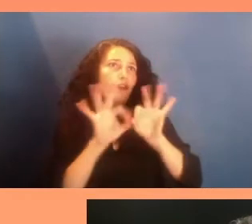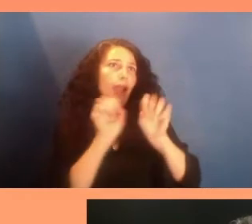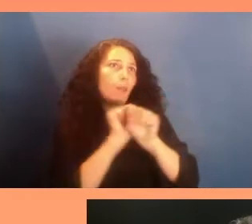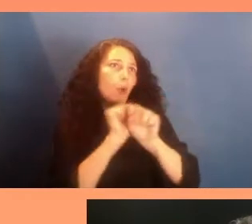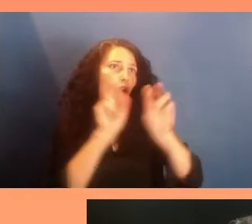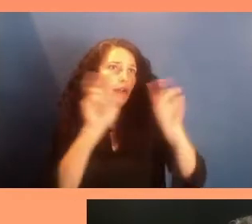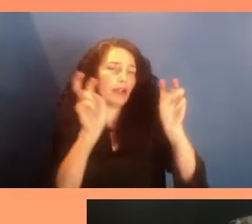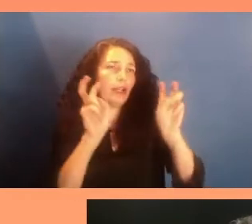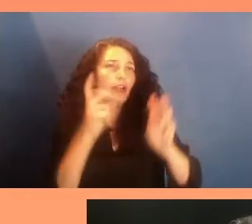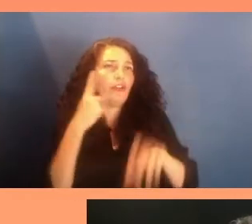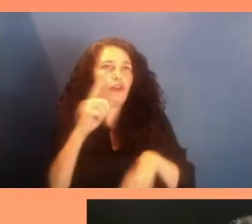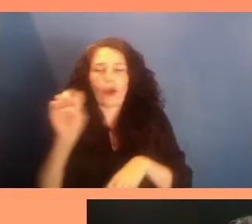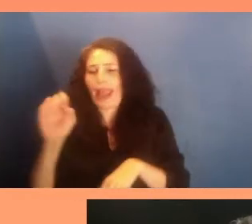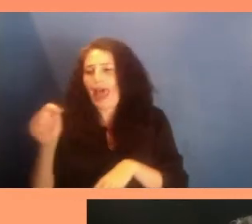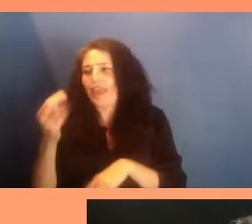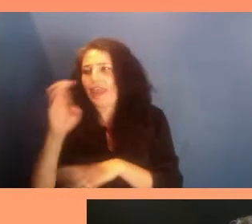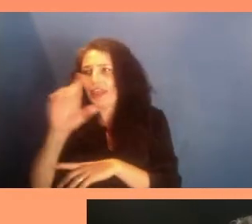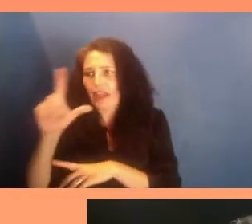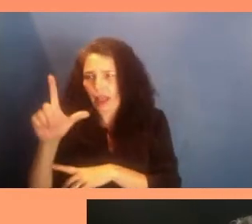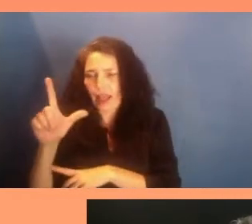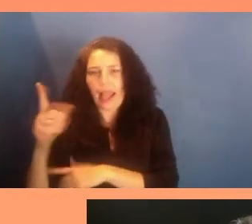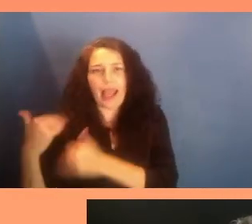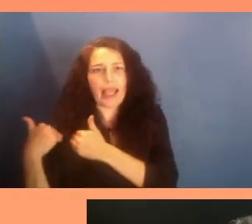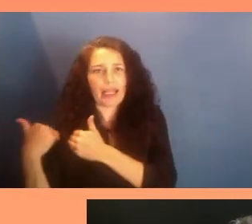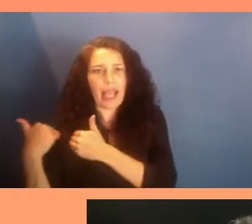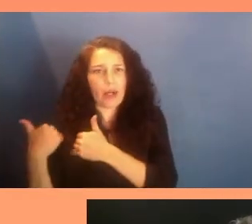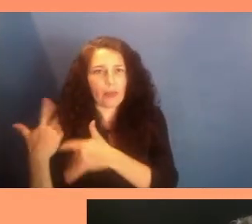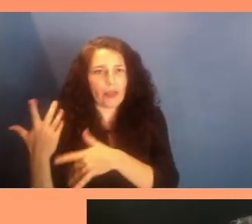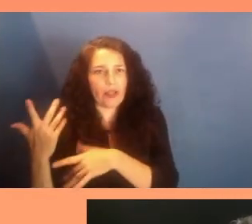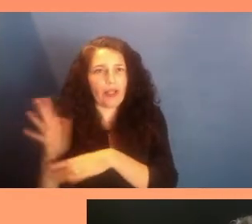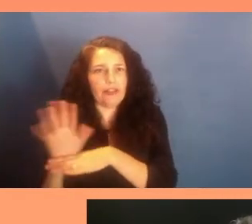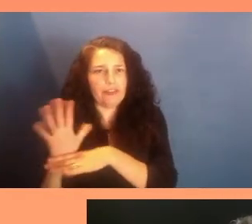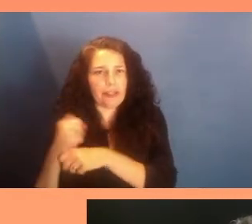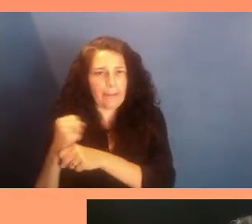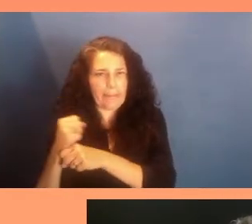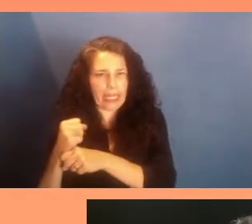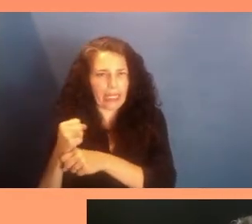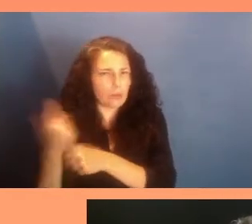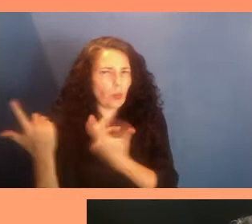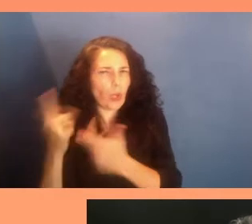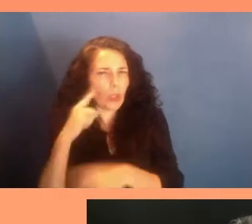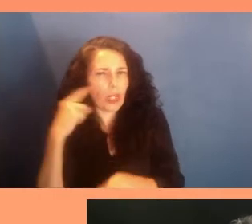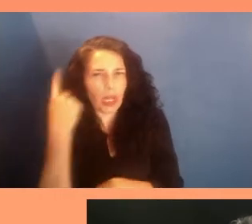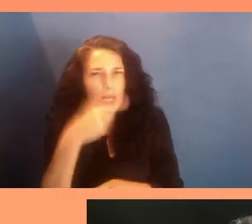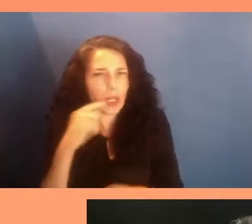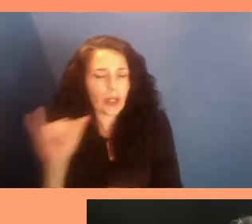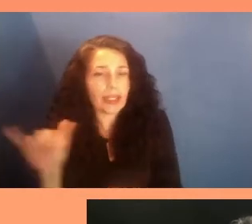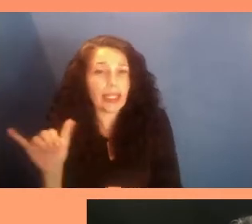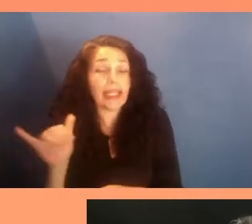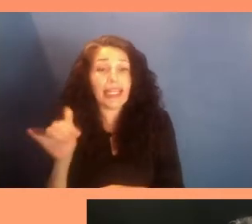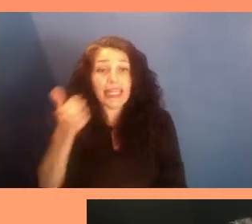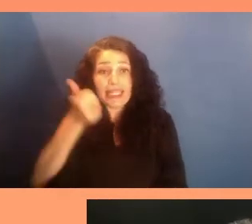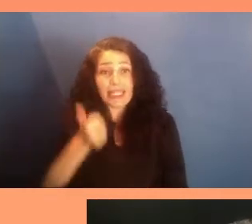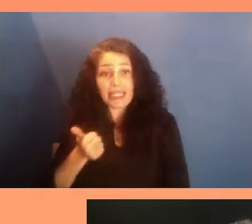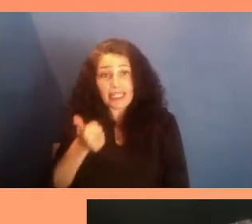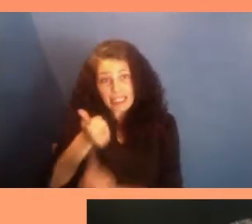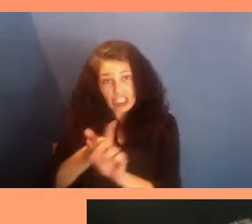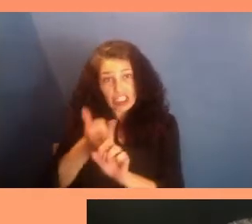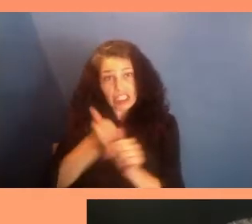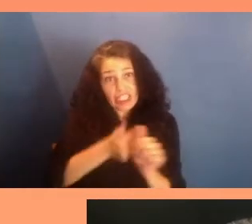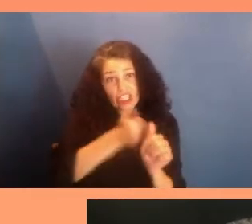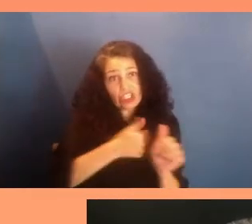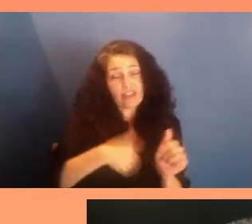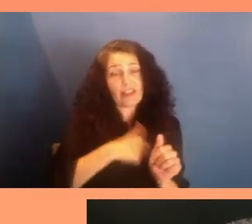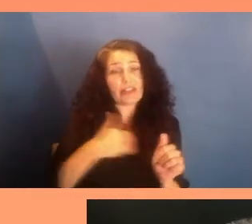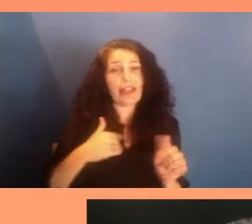filmmaking look like. And each of us comes to this work from different places in the field, and we each have different reasons why this work is